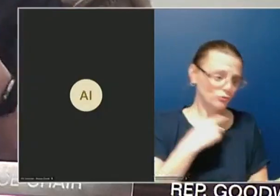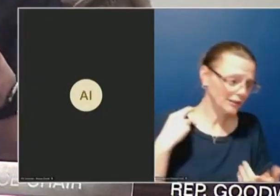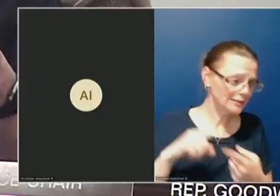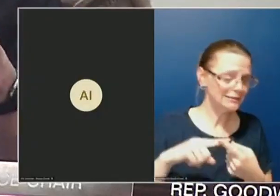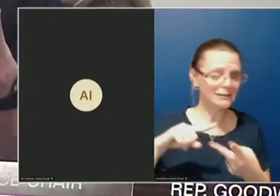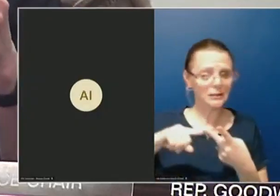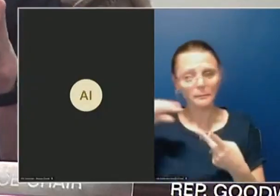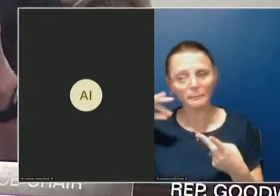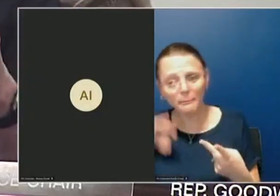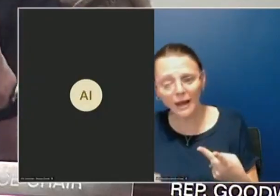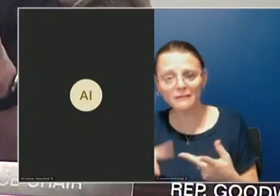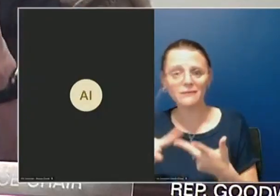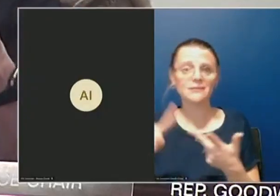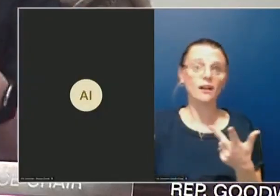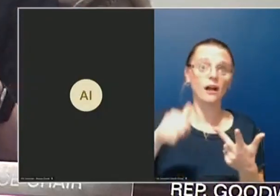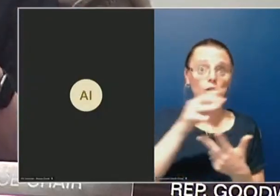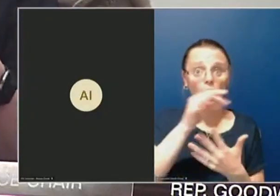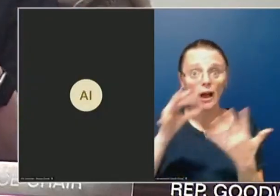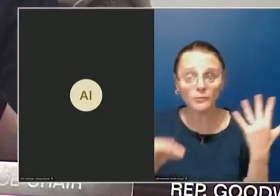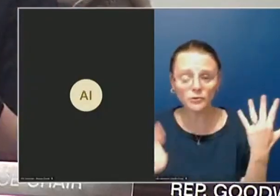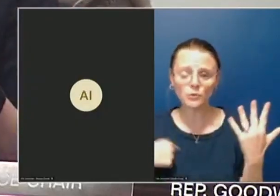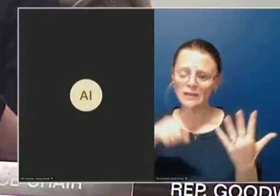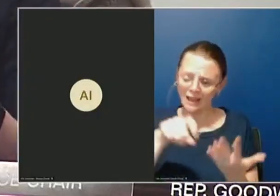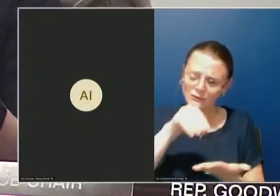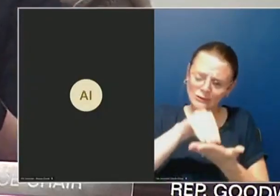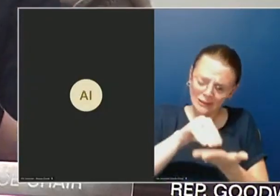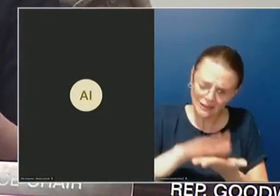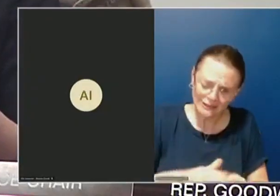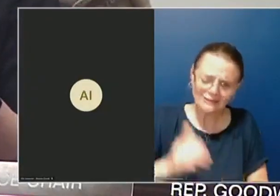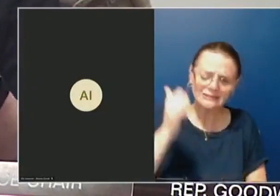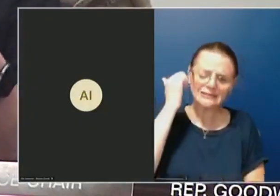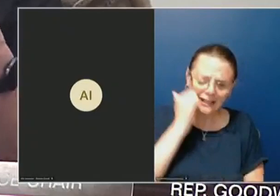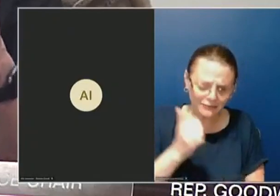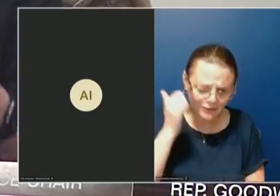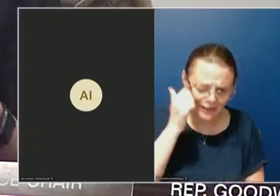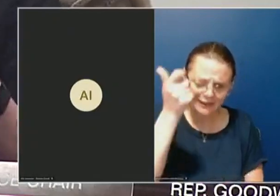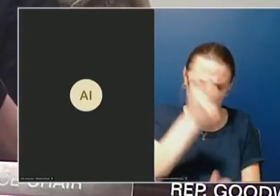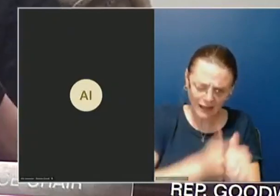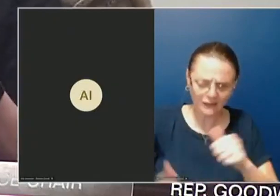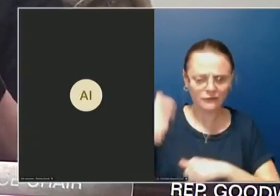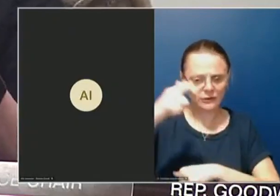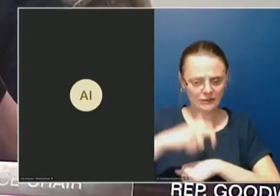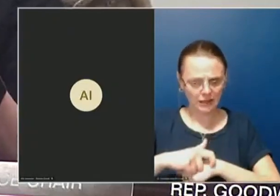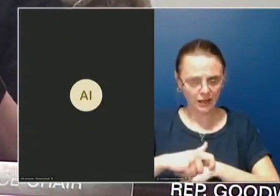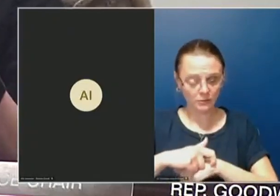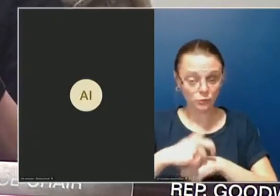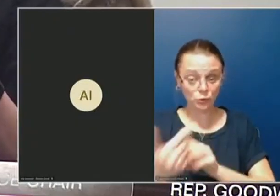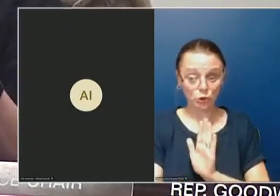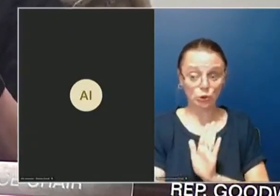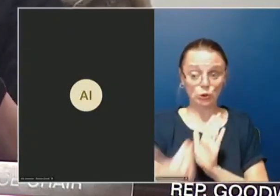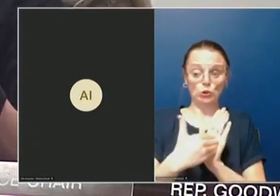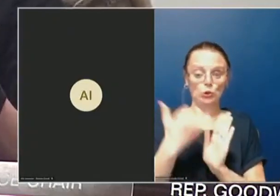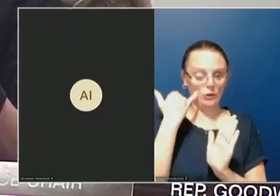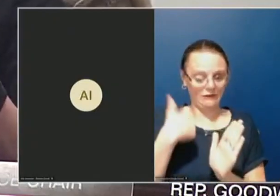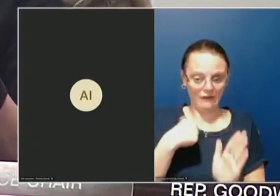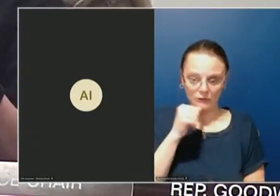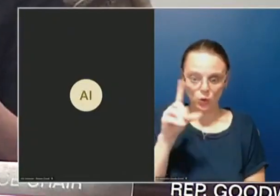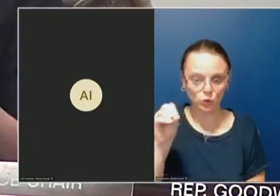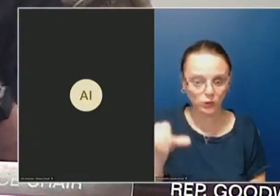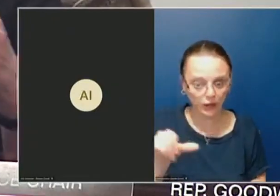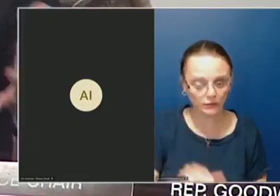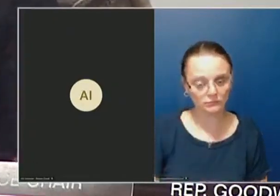is part of something we have to document every single time. You can be sued for not giving someone their